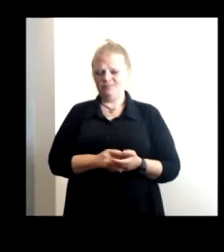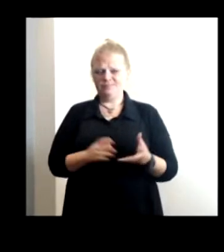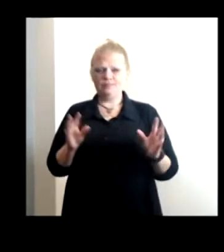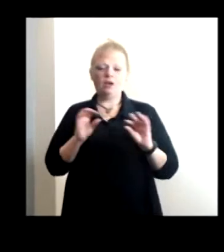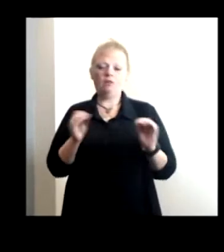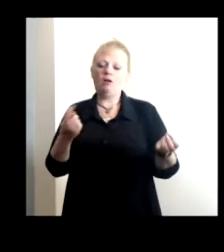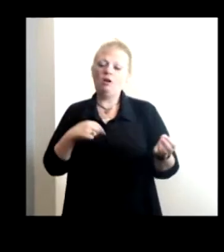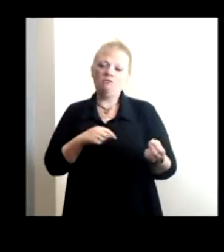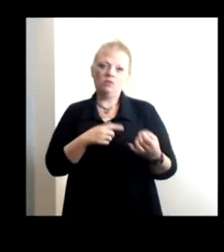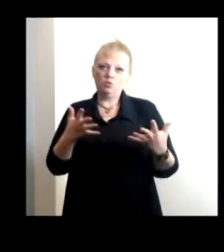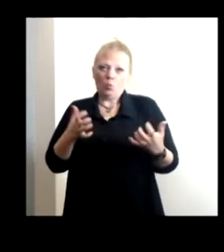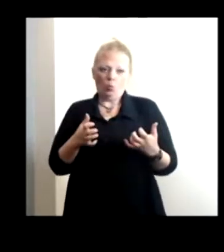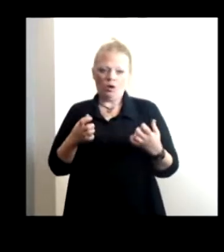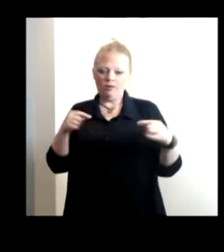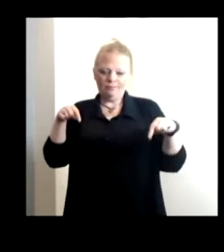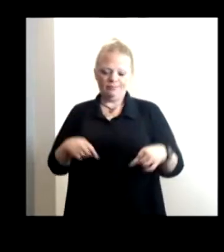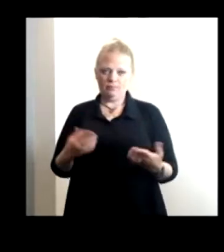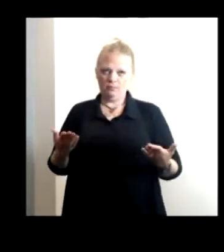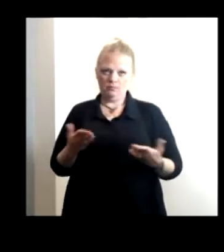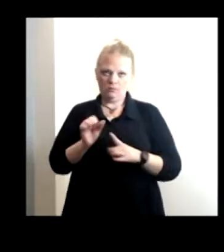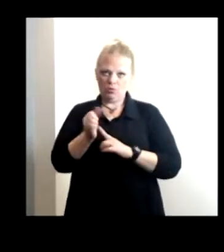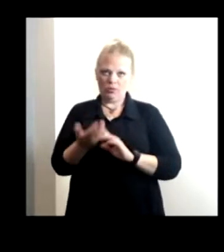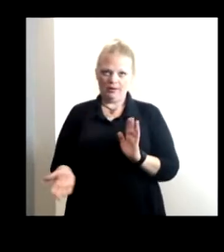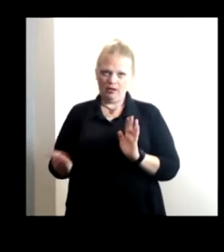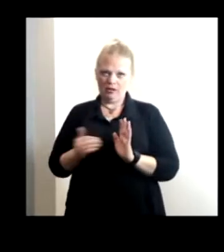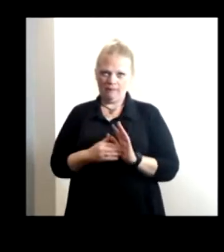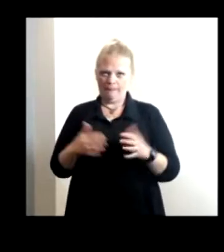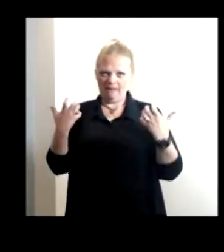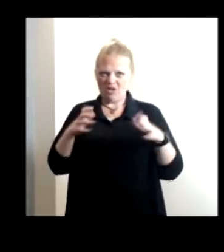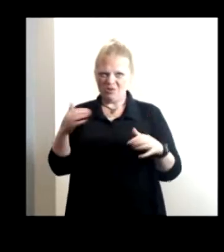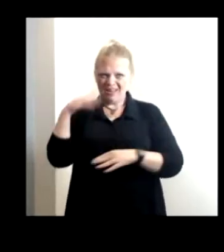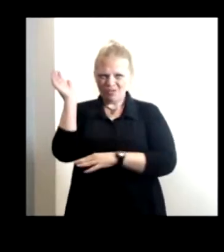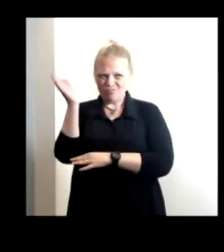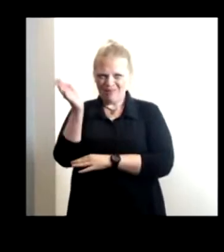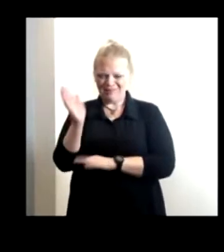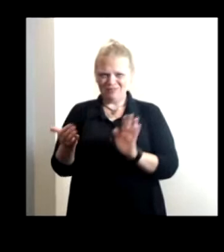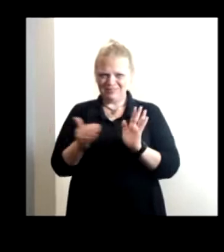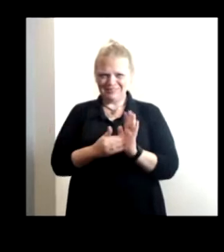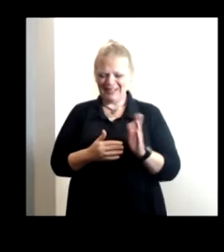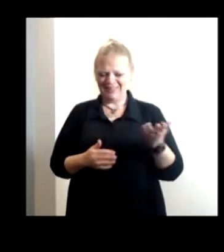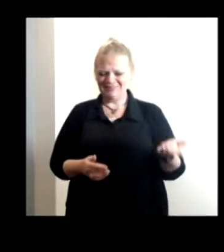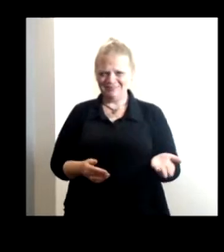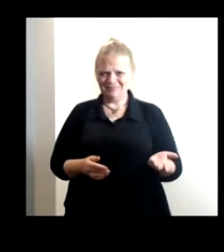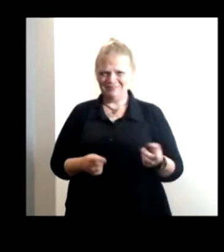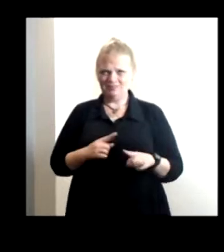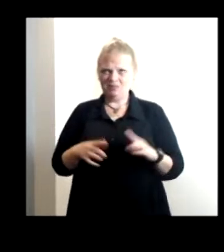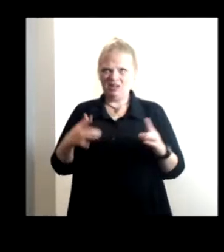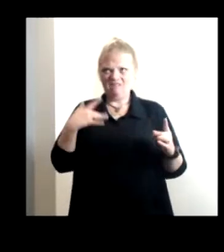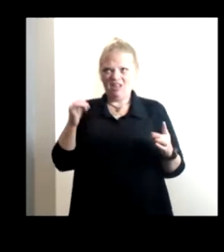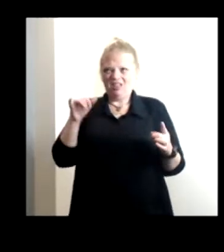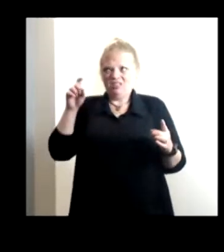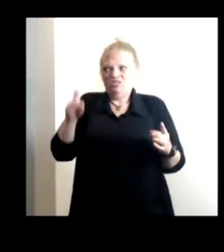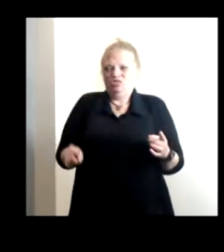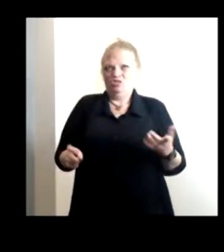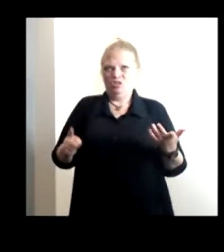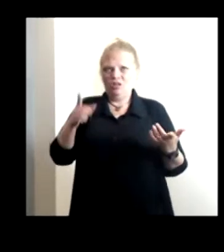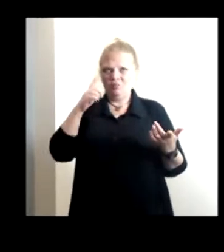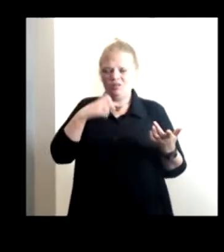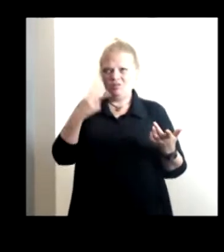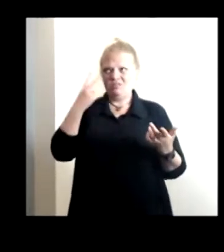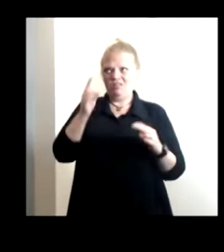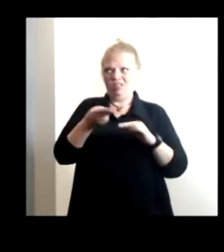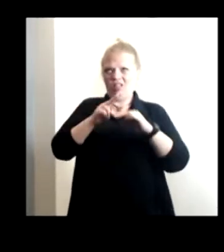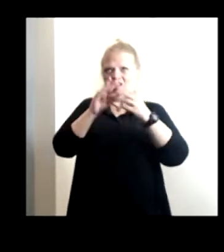None of us wanted to be here. I did not want to be holding another press conference today, but I felt I needed to based on what we were seeing with